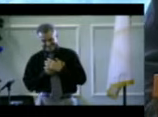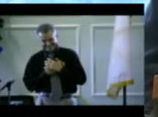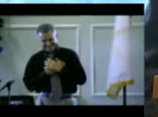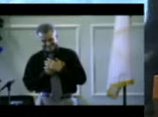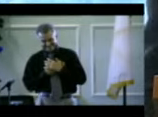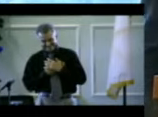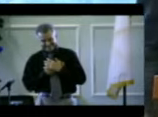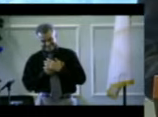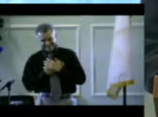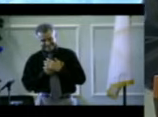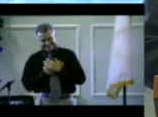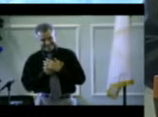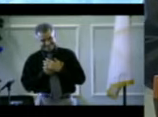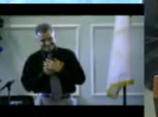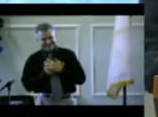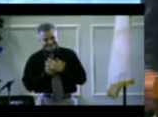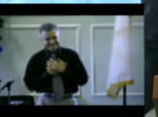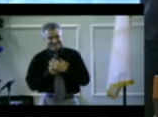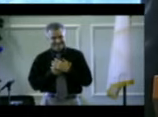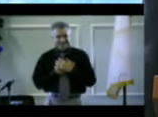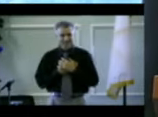This is yours.